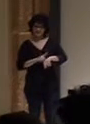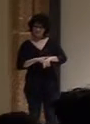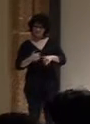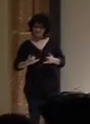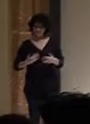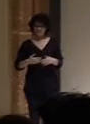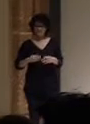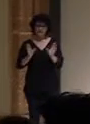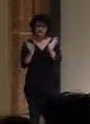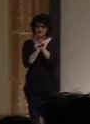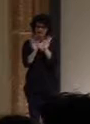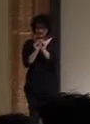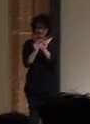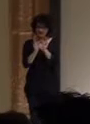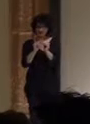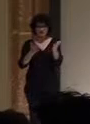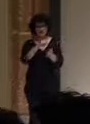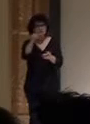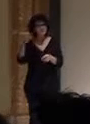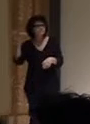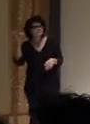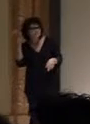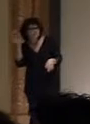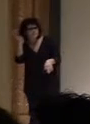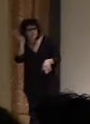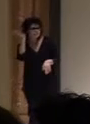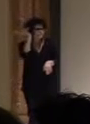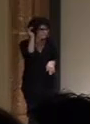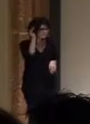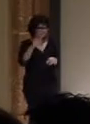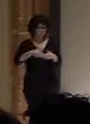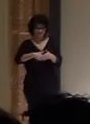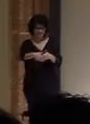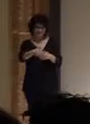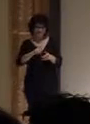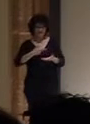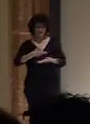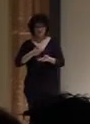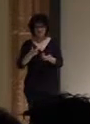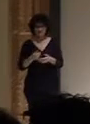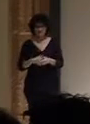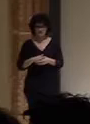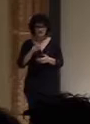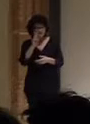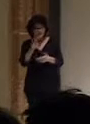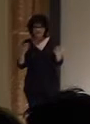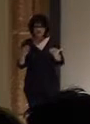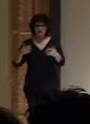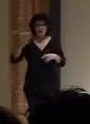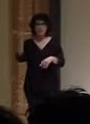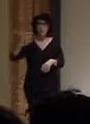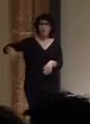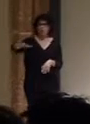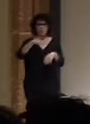you, you will envy Porto for having a mayor that has such a big heart for the arts.